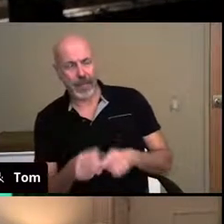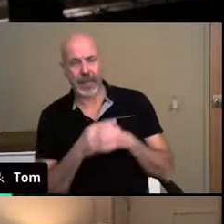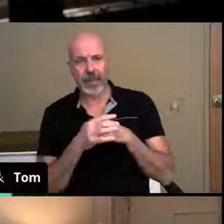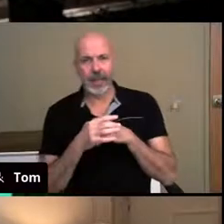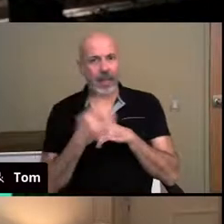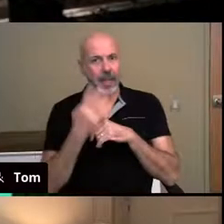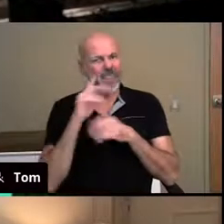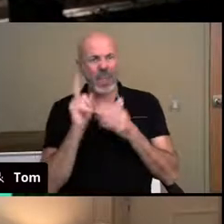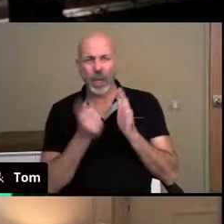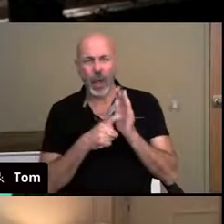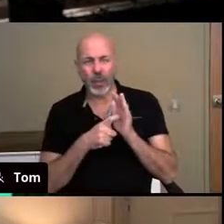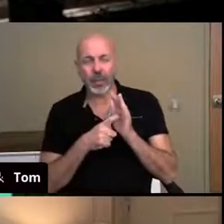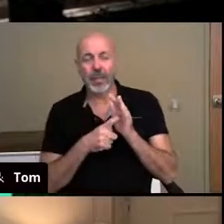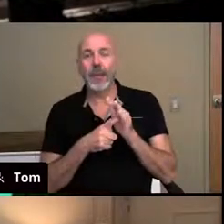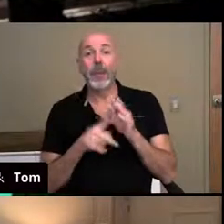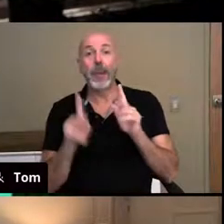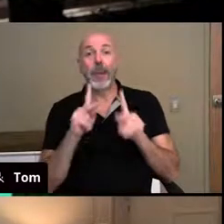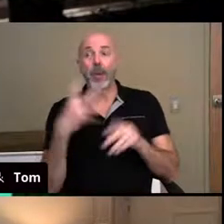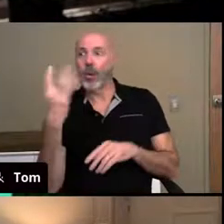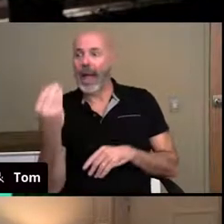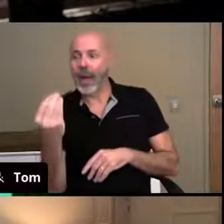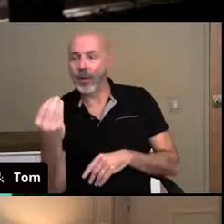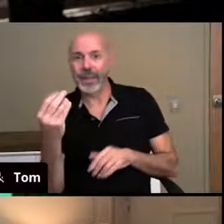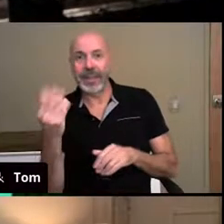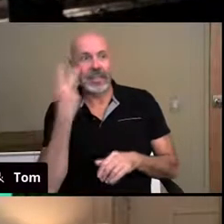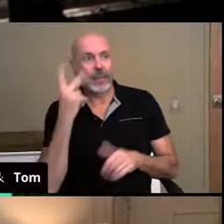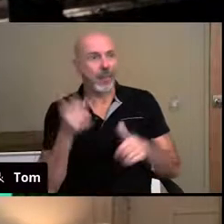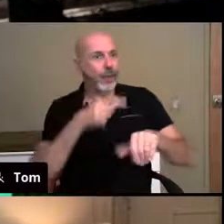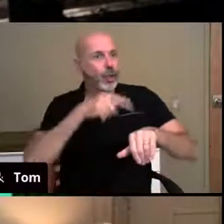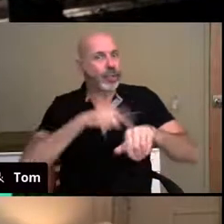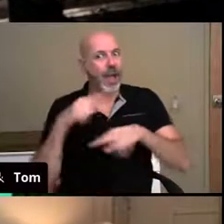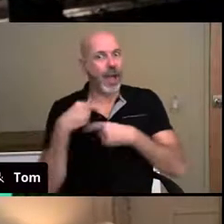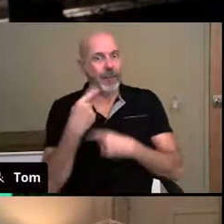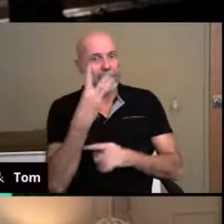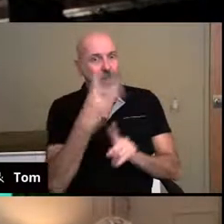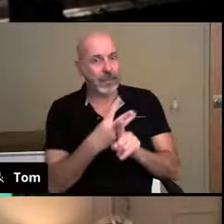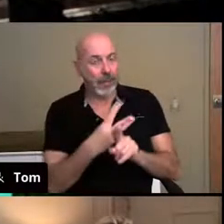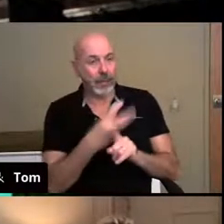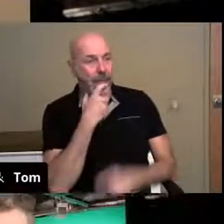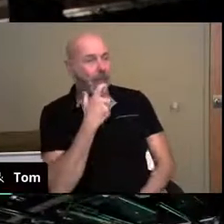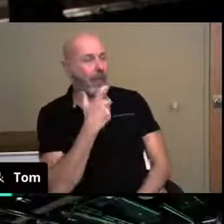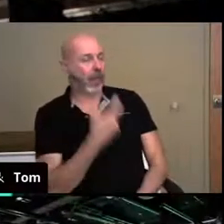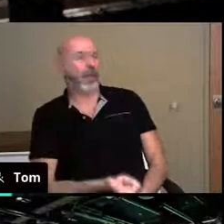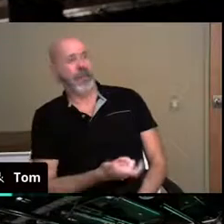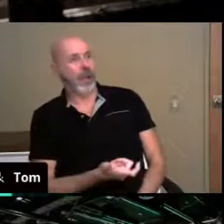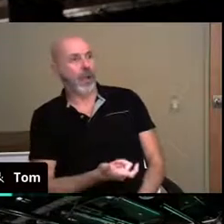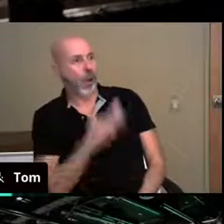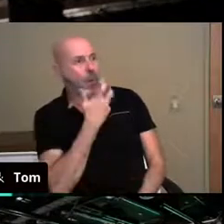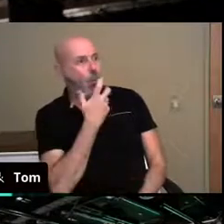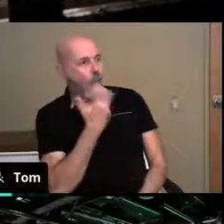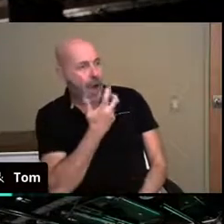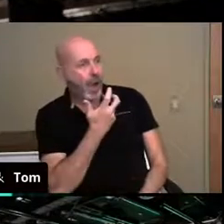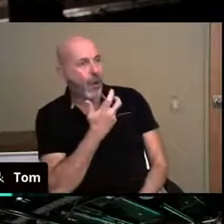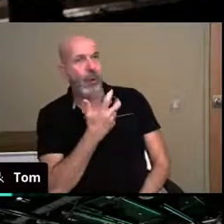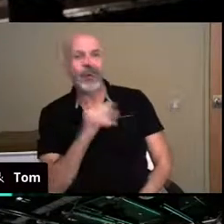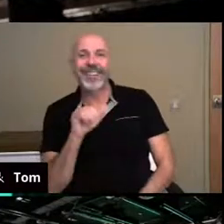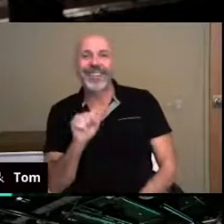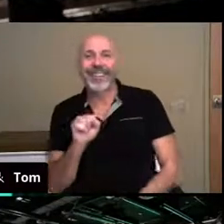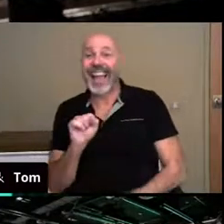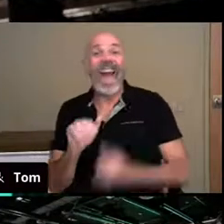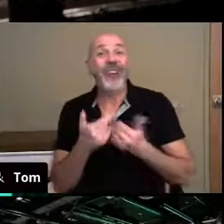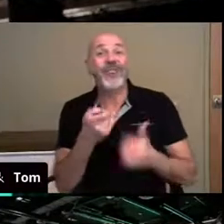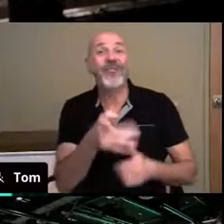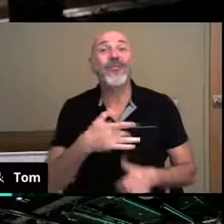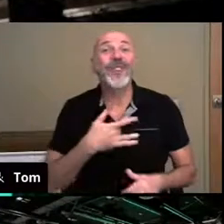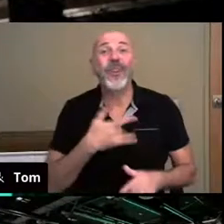really notice. But people, when I go out, are seeing me for the first time in 6 months and their jaws are dropping. How does that make you